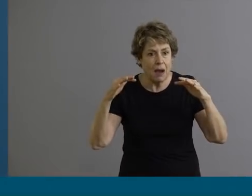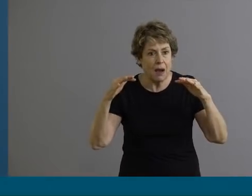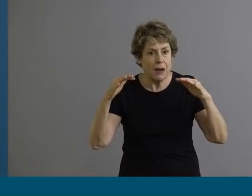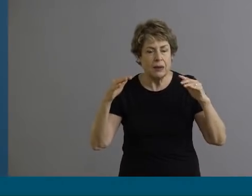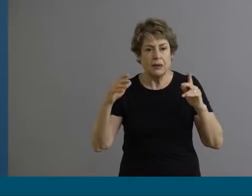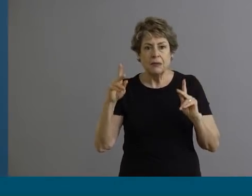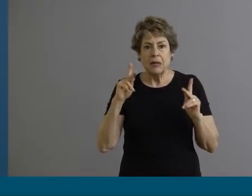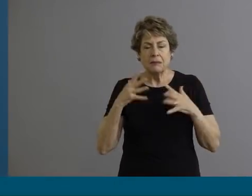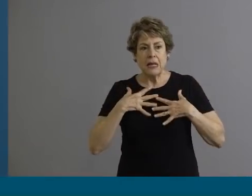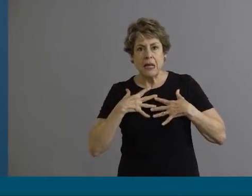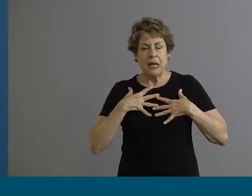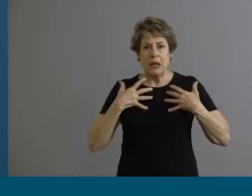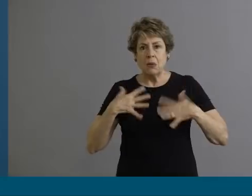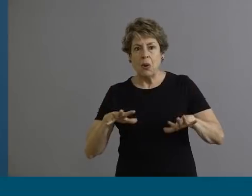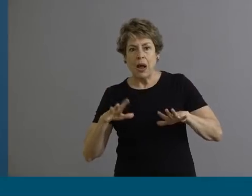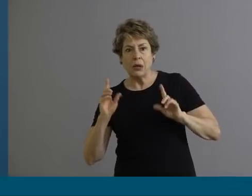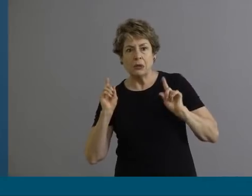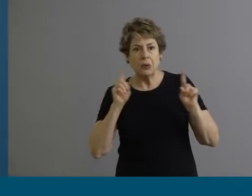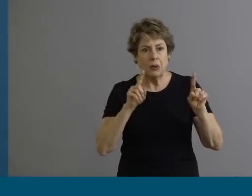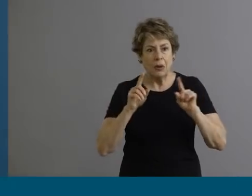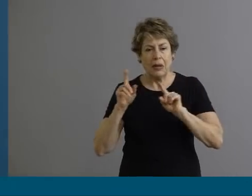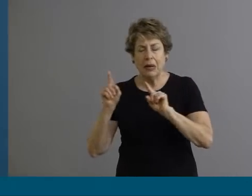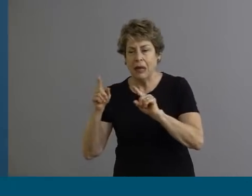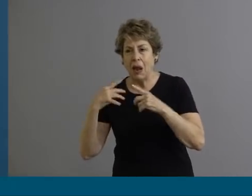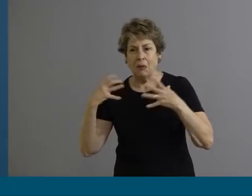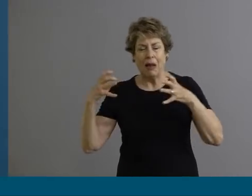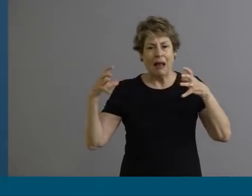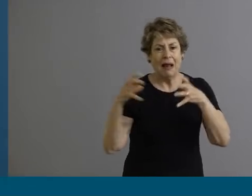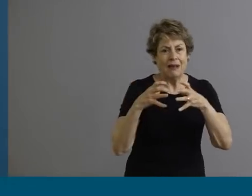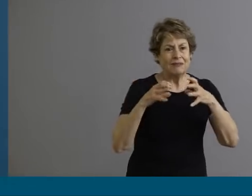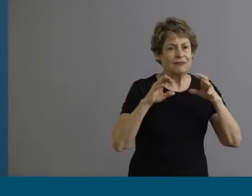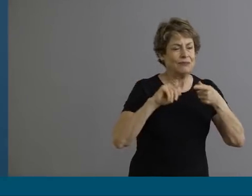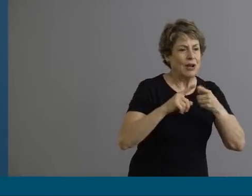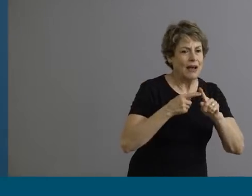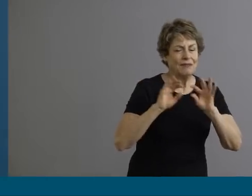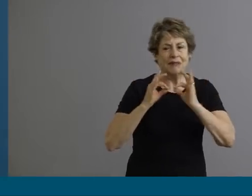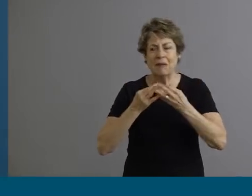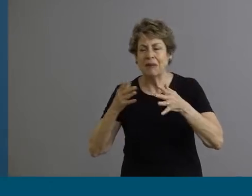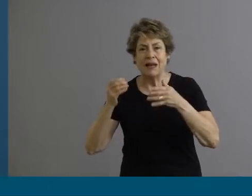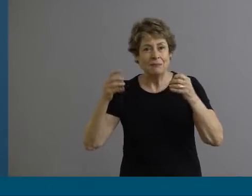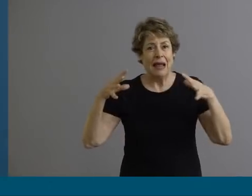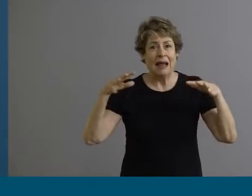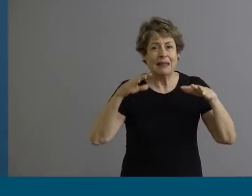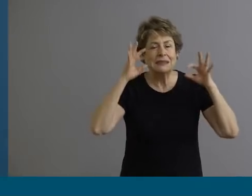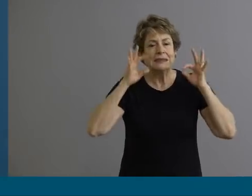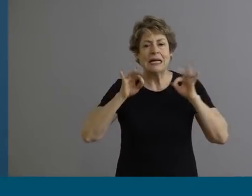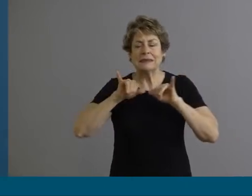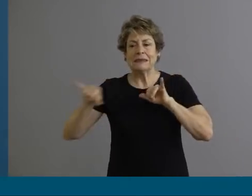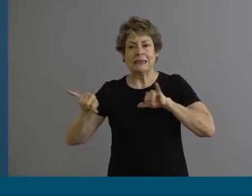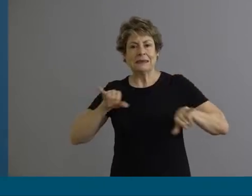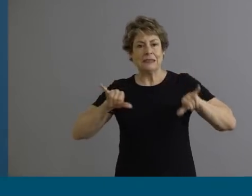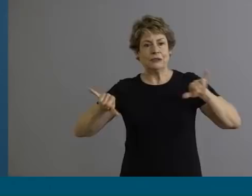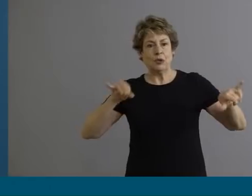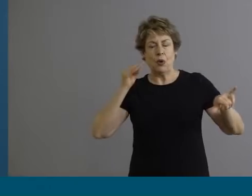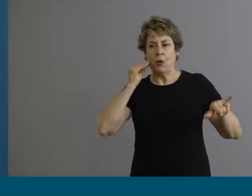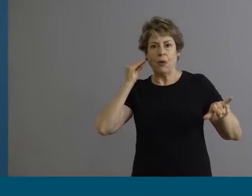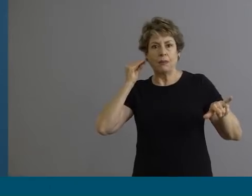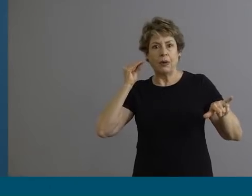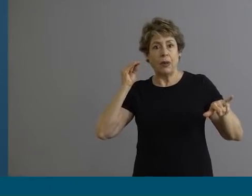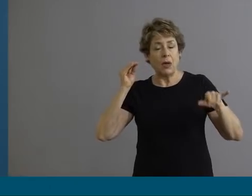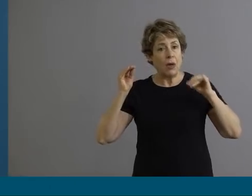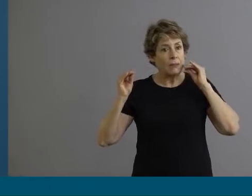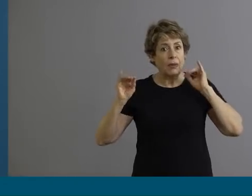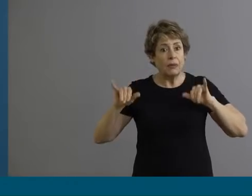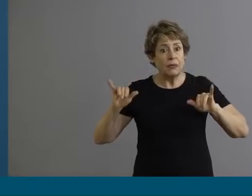restrict activity or to stay home. But I want people to know that their actions and their decisions can affect